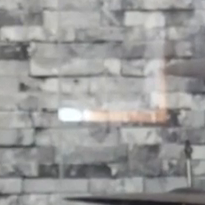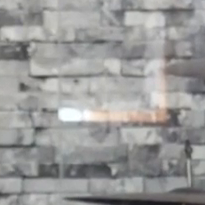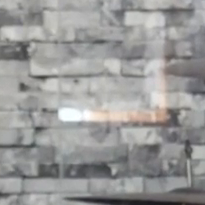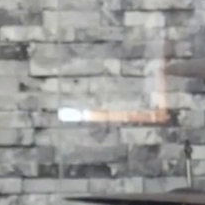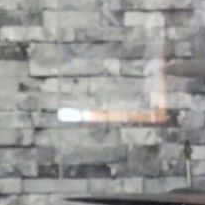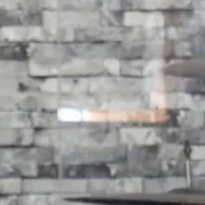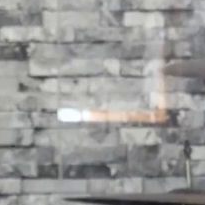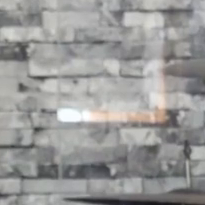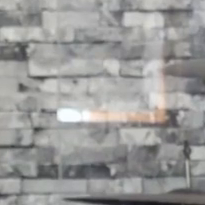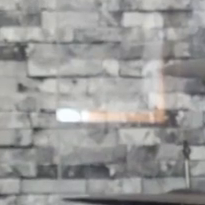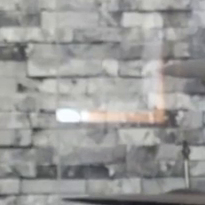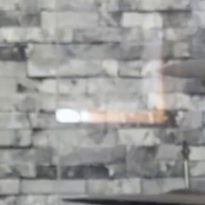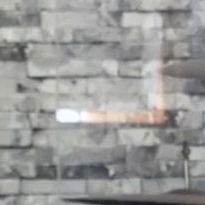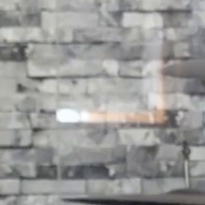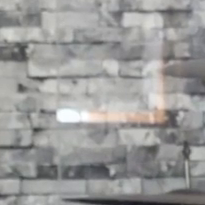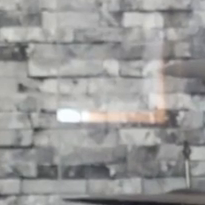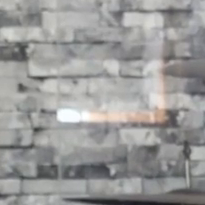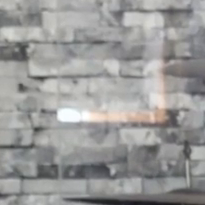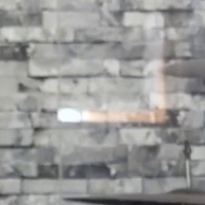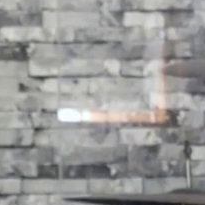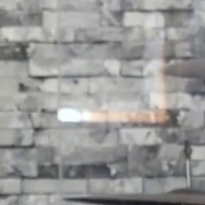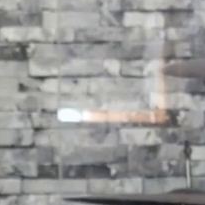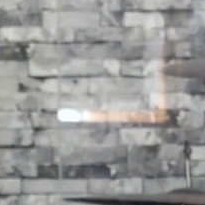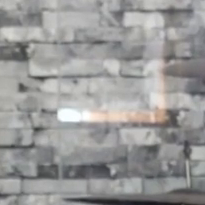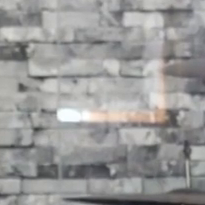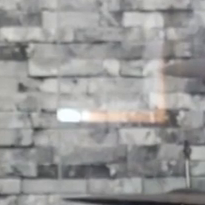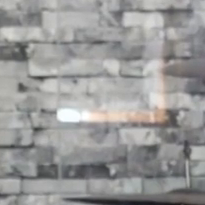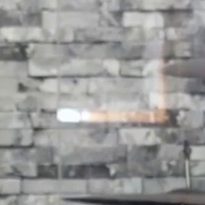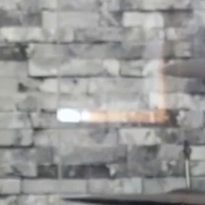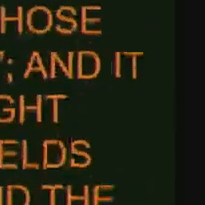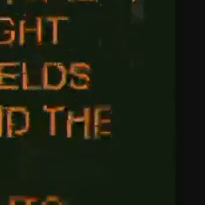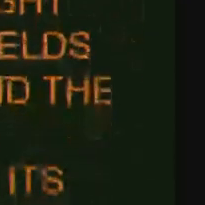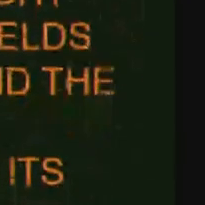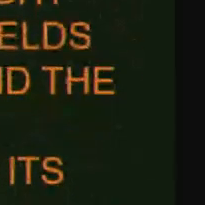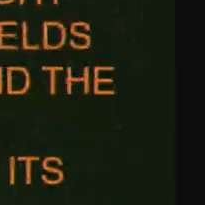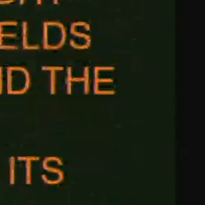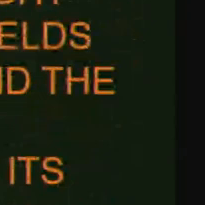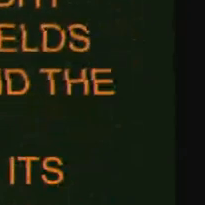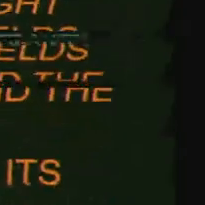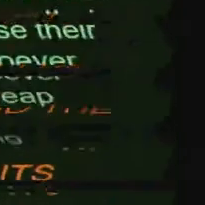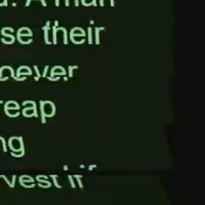It really would help me, guys, if you would bring up here.